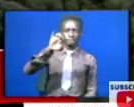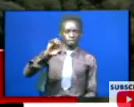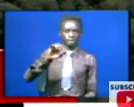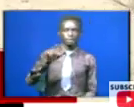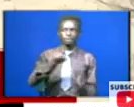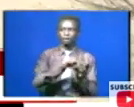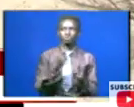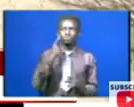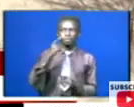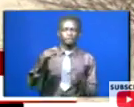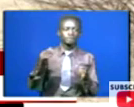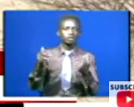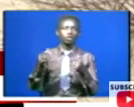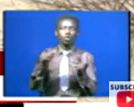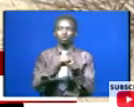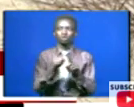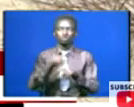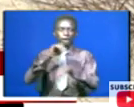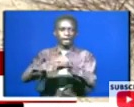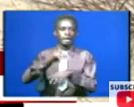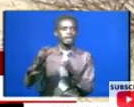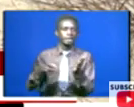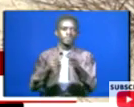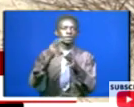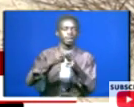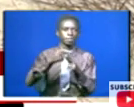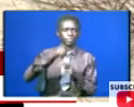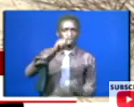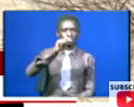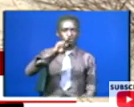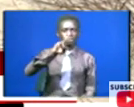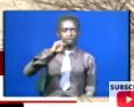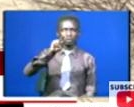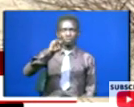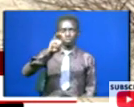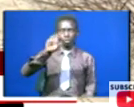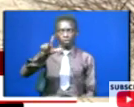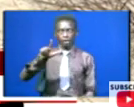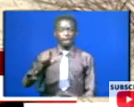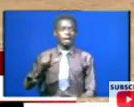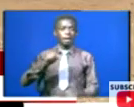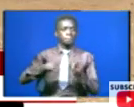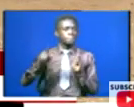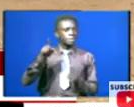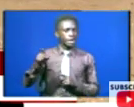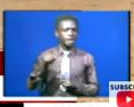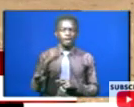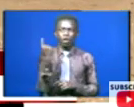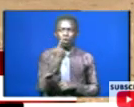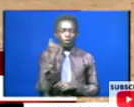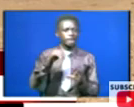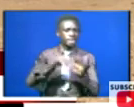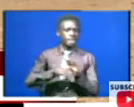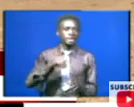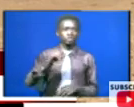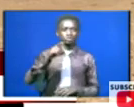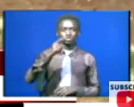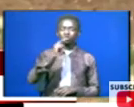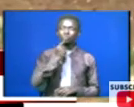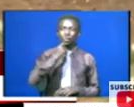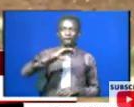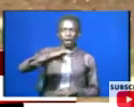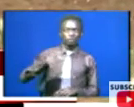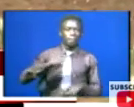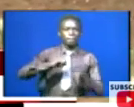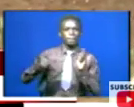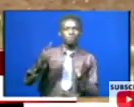River Turkwell. The Napuu aquifer is not the only one in Turkana County. The Lotikipi aquifer